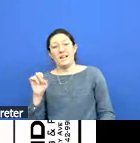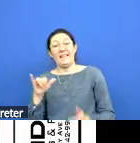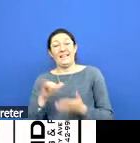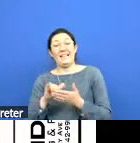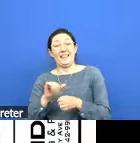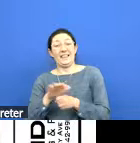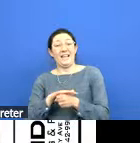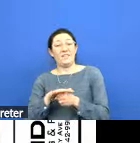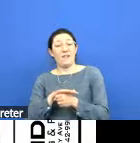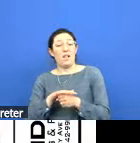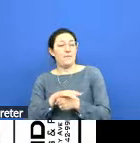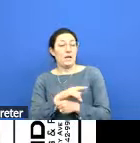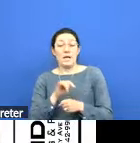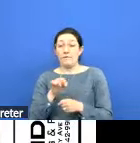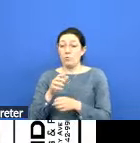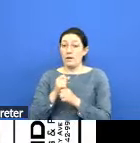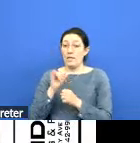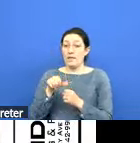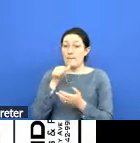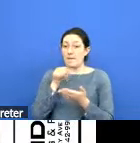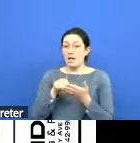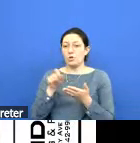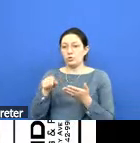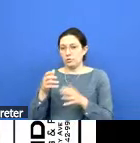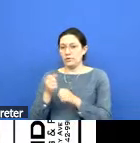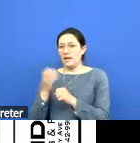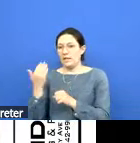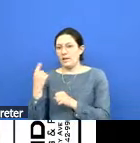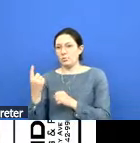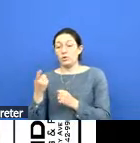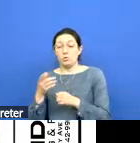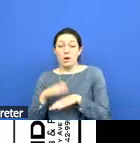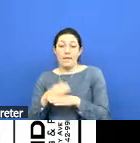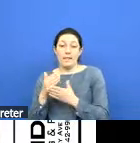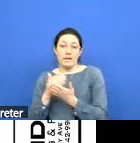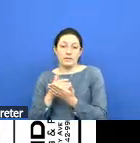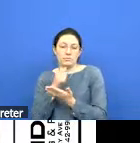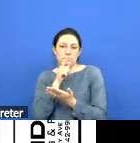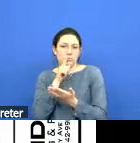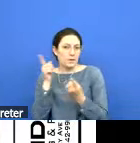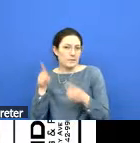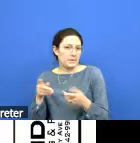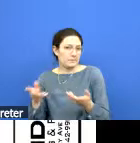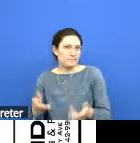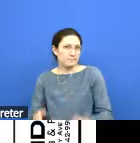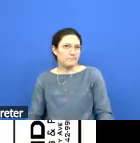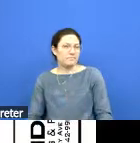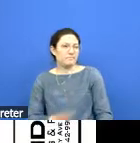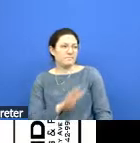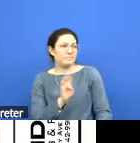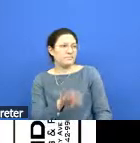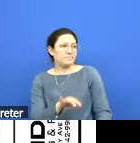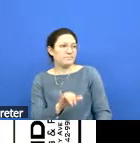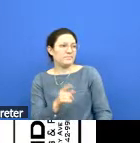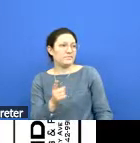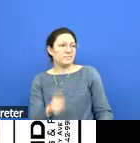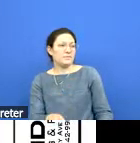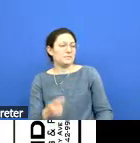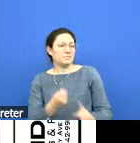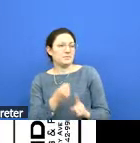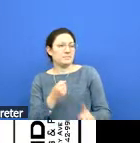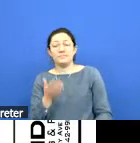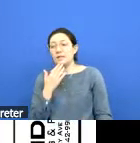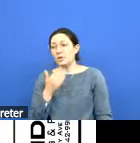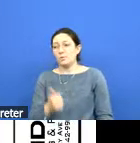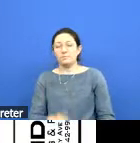would have gotten this, Yeah. if you got this mailer, you would have gotten the last one. So you were on the list. I'm not sure. Who knows? Something went wrong. Yeah. Okay,